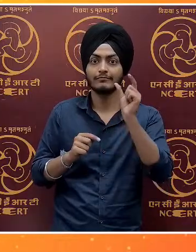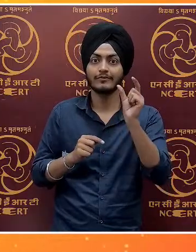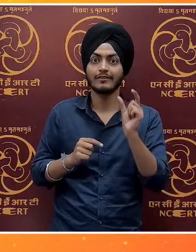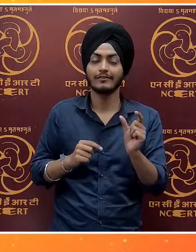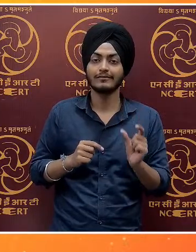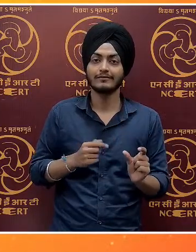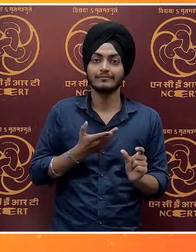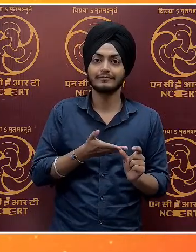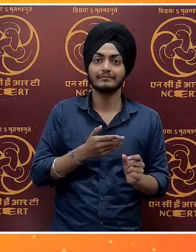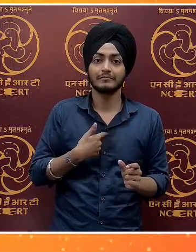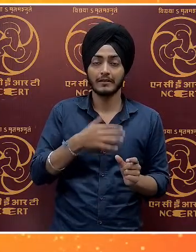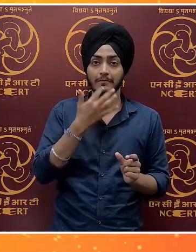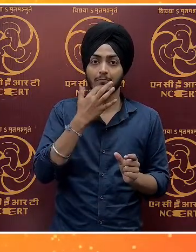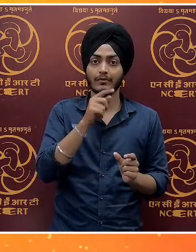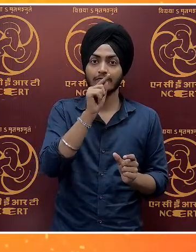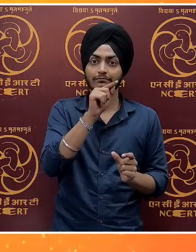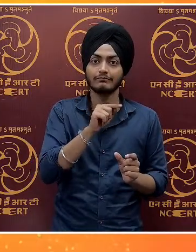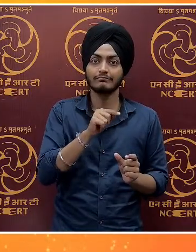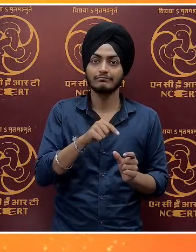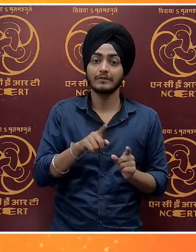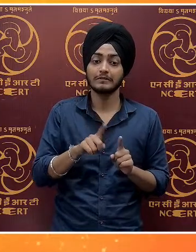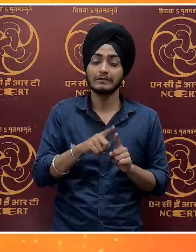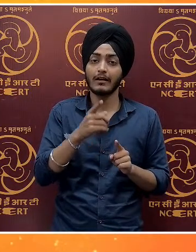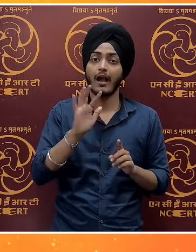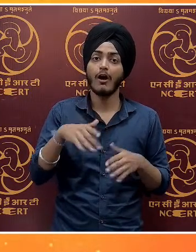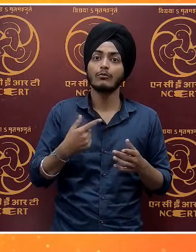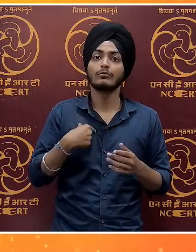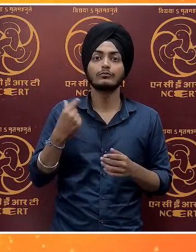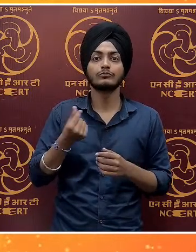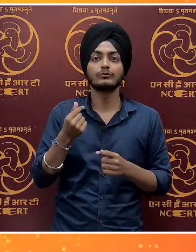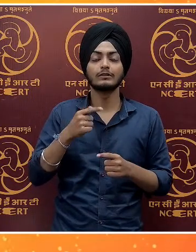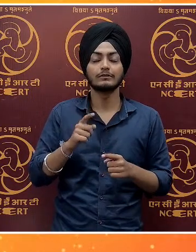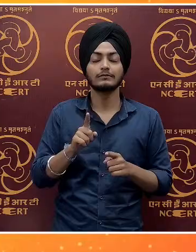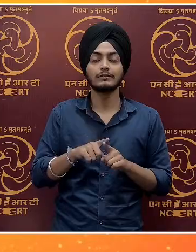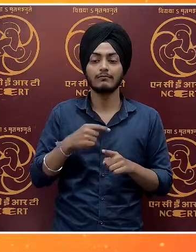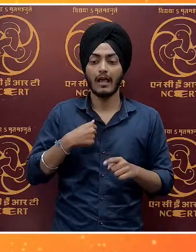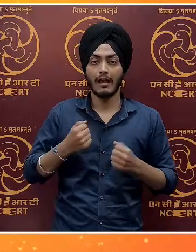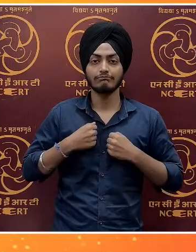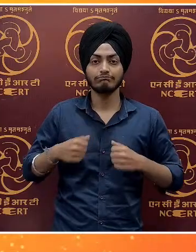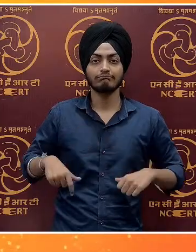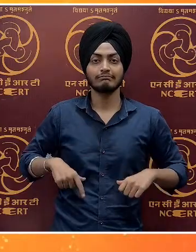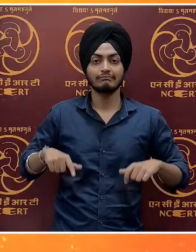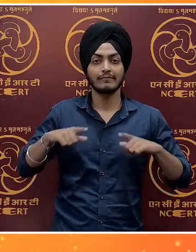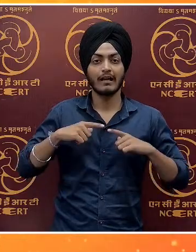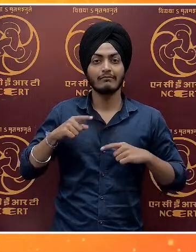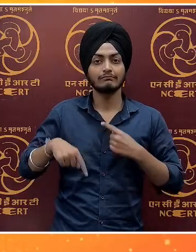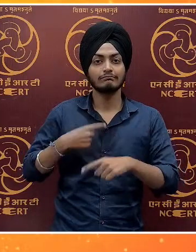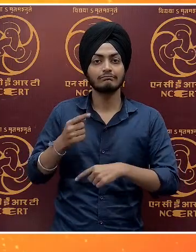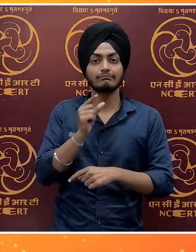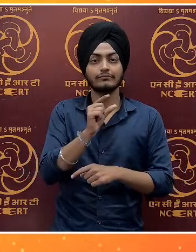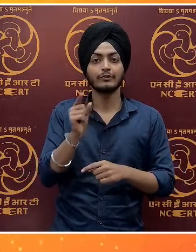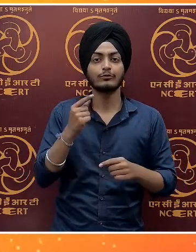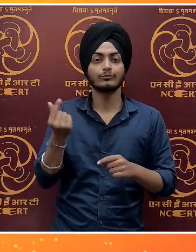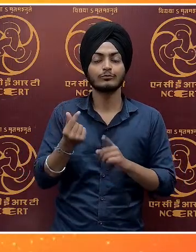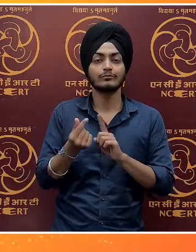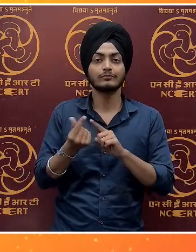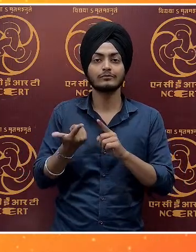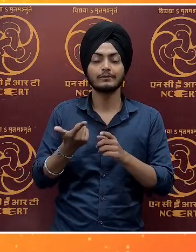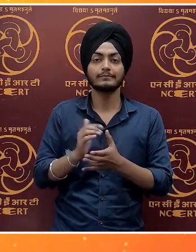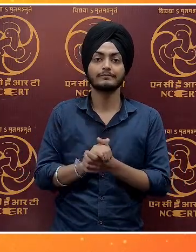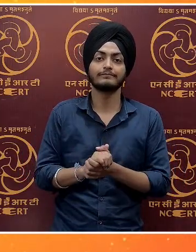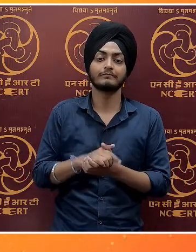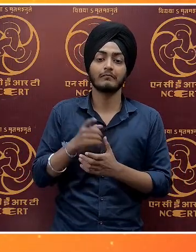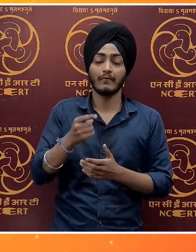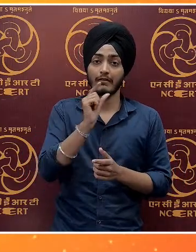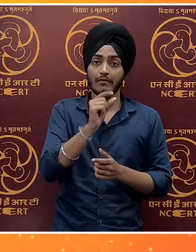Yes, and it's important to use these keywords in daily life also, and we have used it in the session as well. These words are